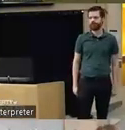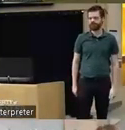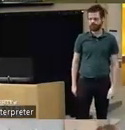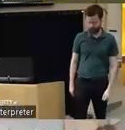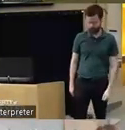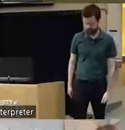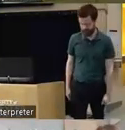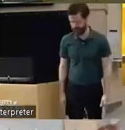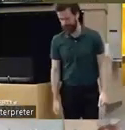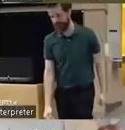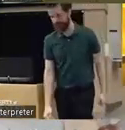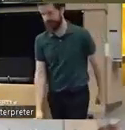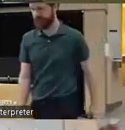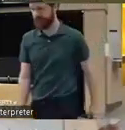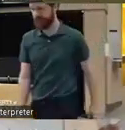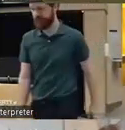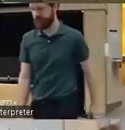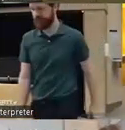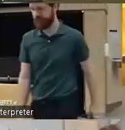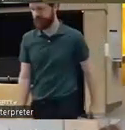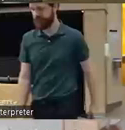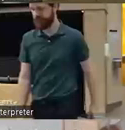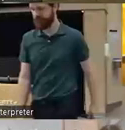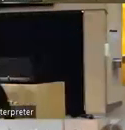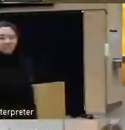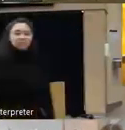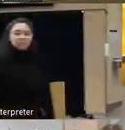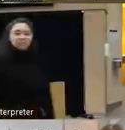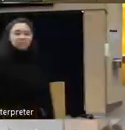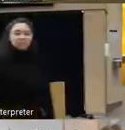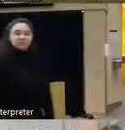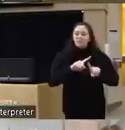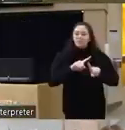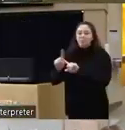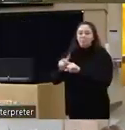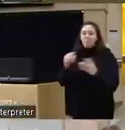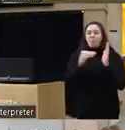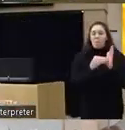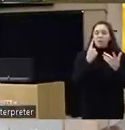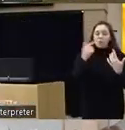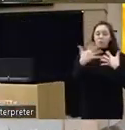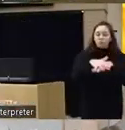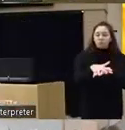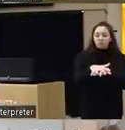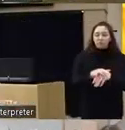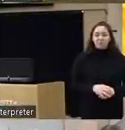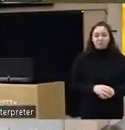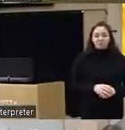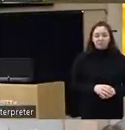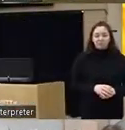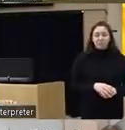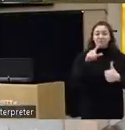three different known models of integration with the stepwise up